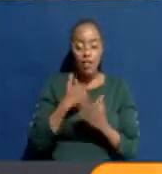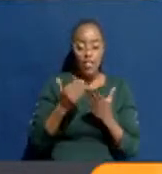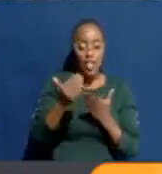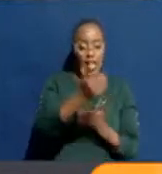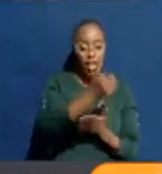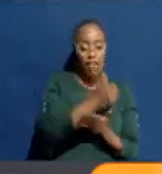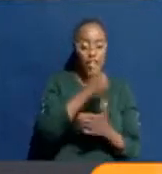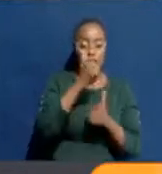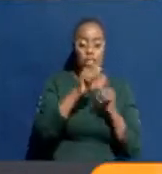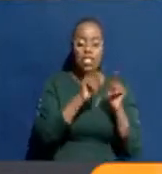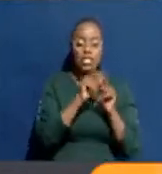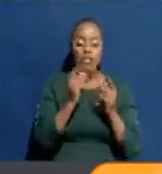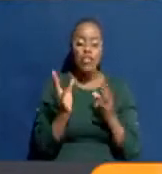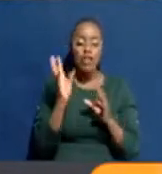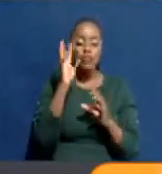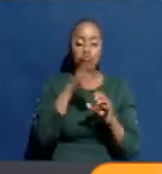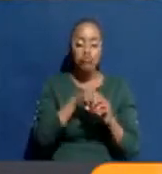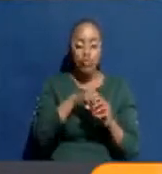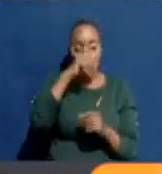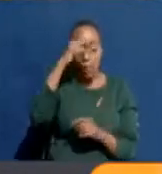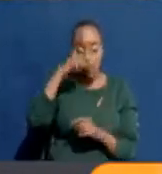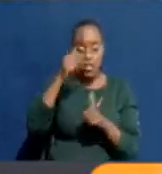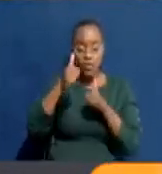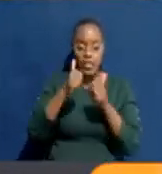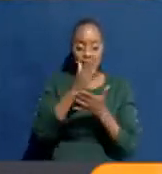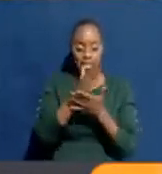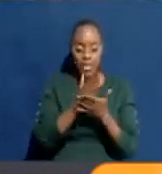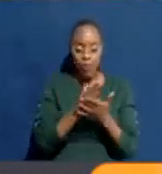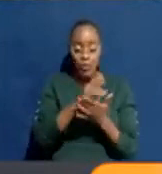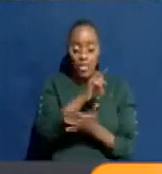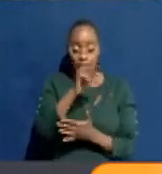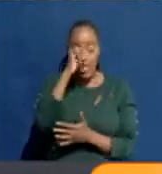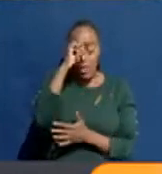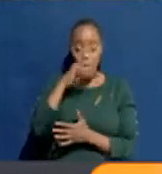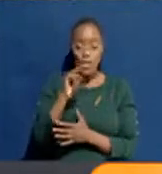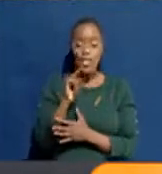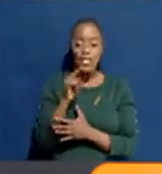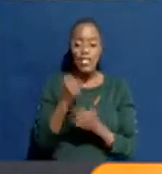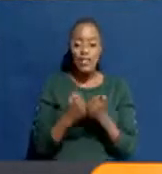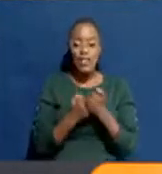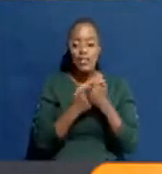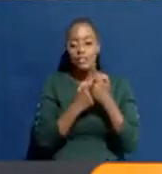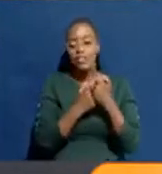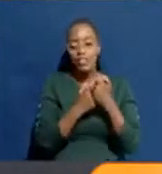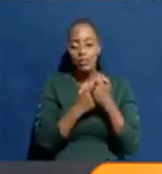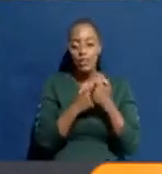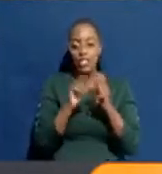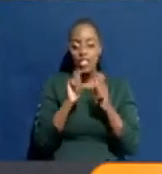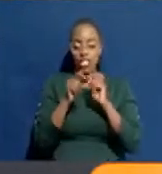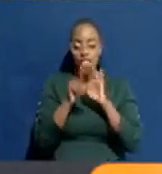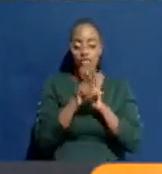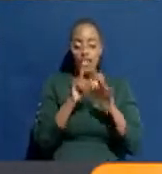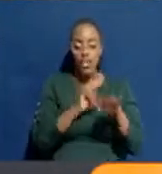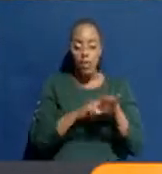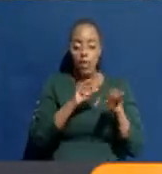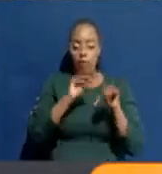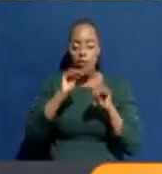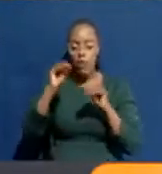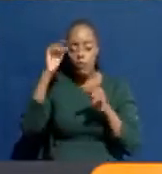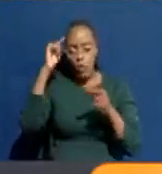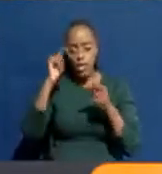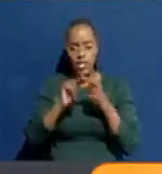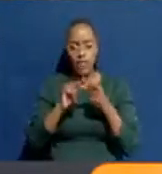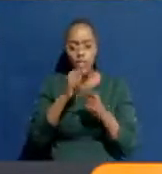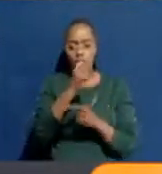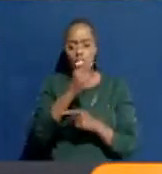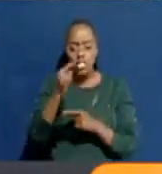side, which also encompasses policies that some of them necessitate change of law. So as we move towards, it's